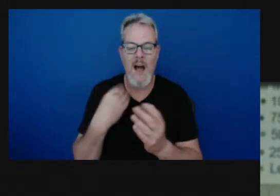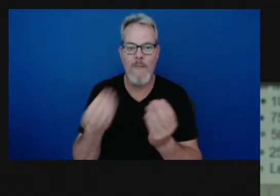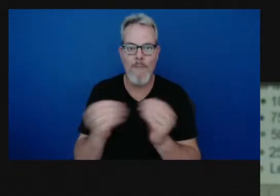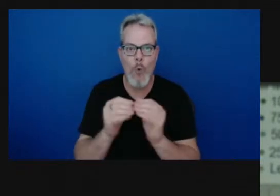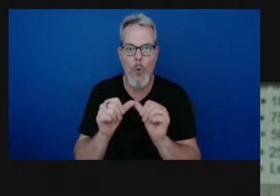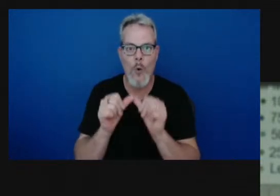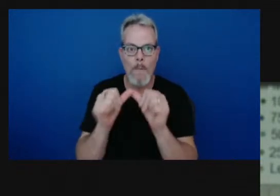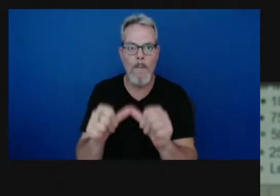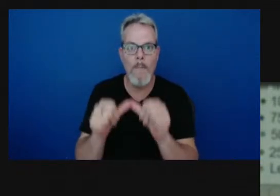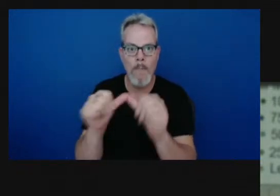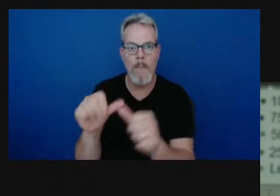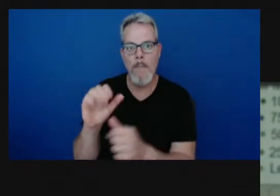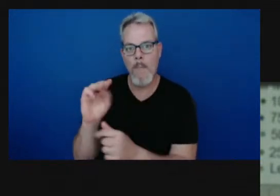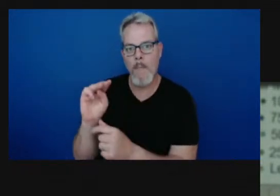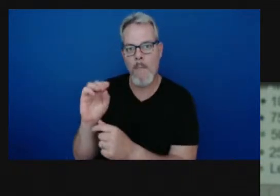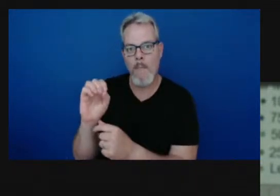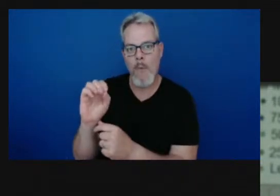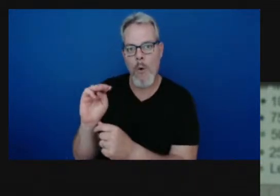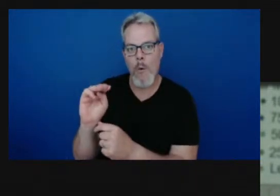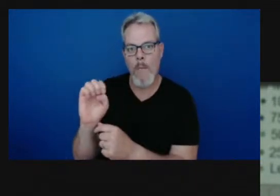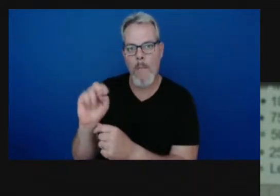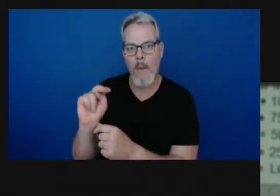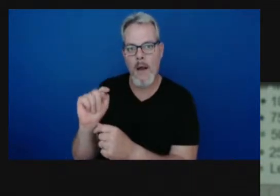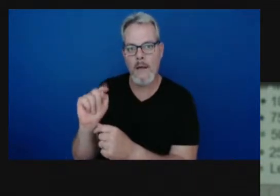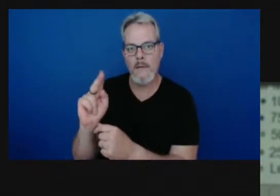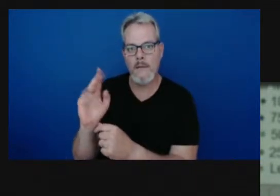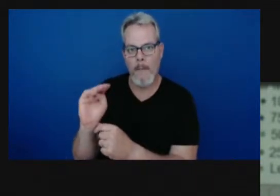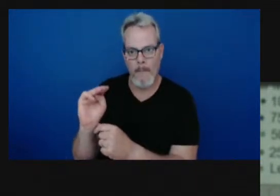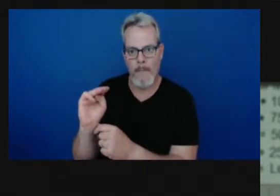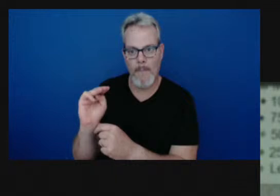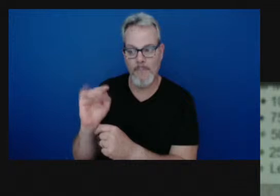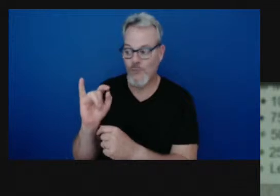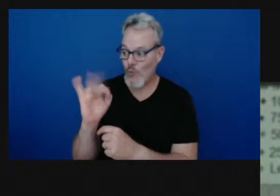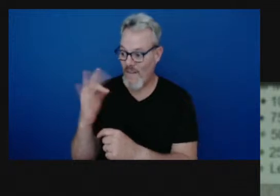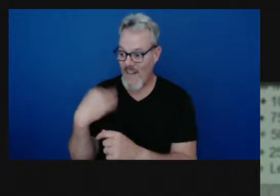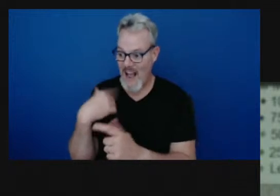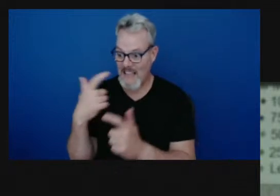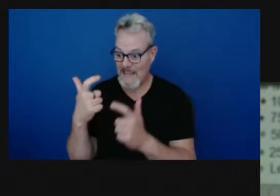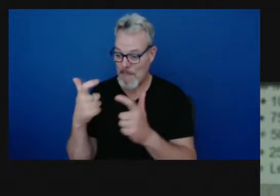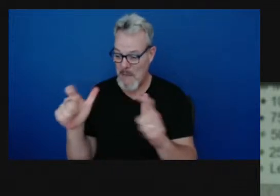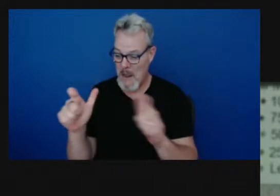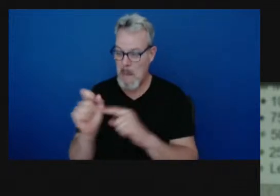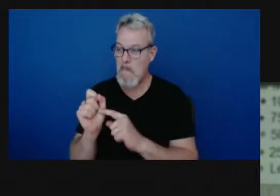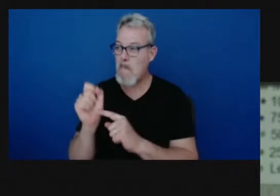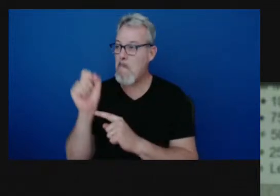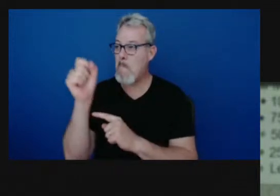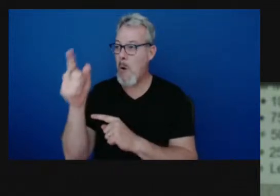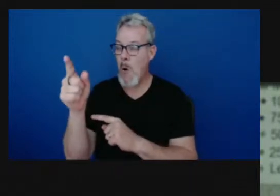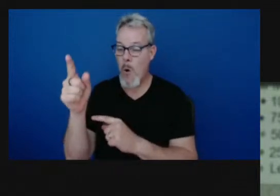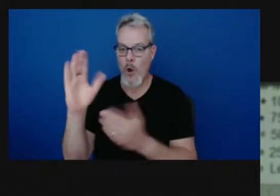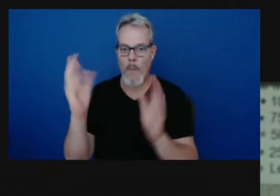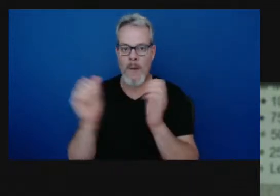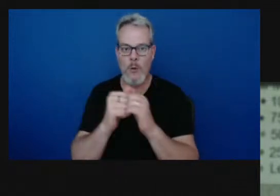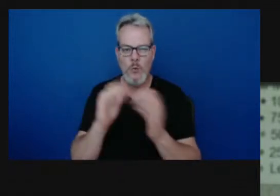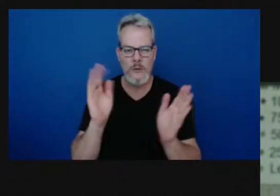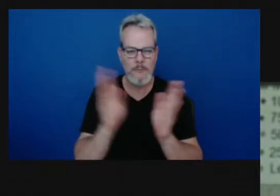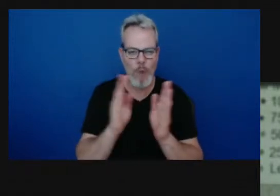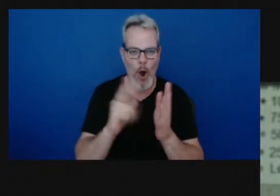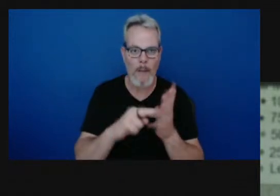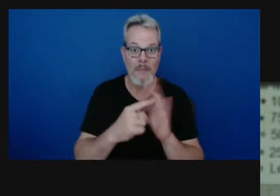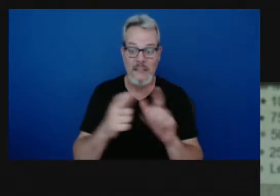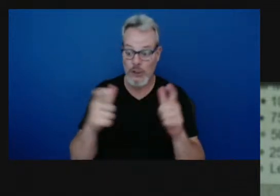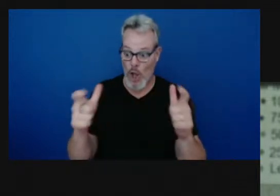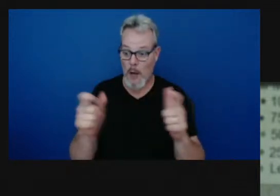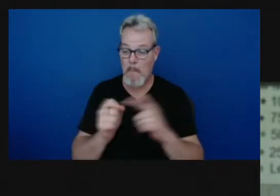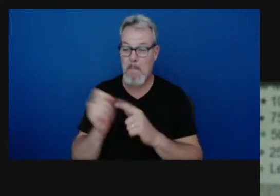the large blocks had similar ejection velocities and ejection angles to the small blocks, then the large ones would go farther. That